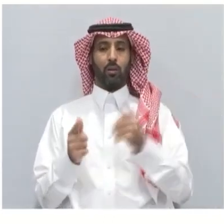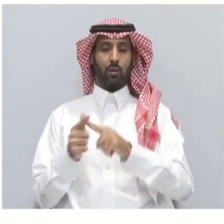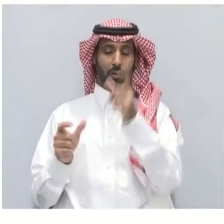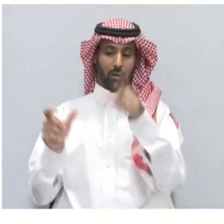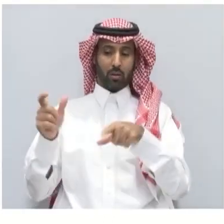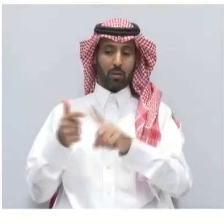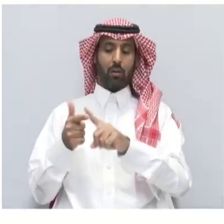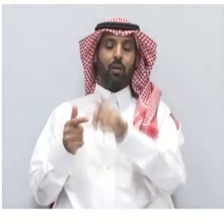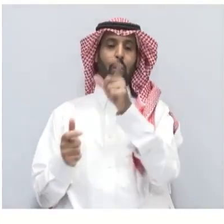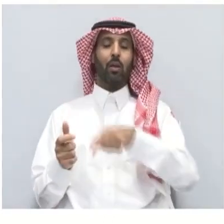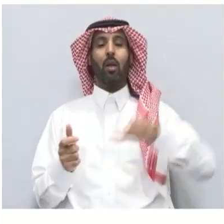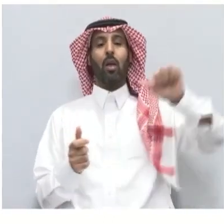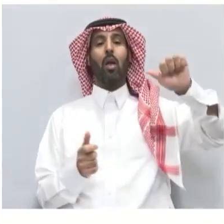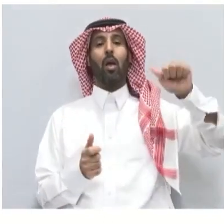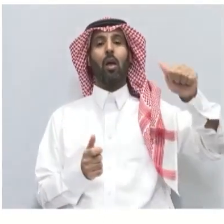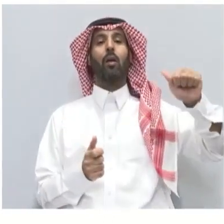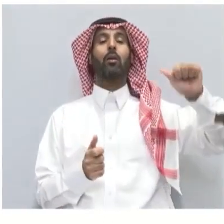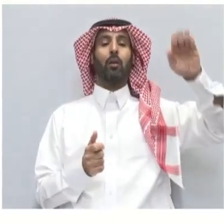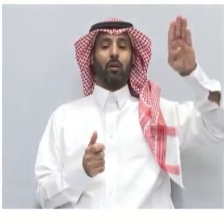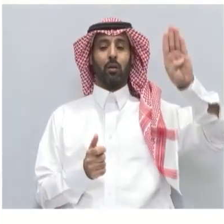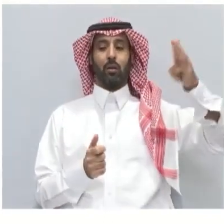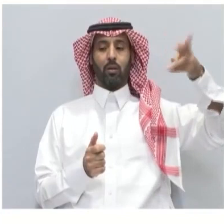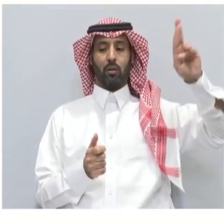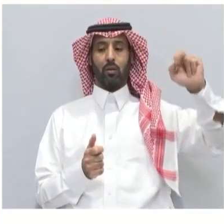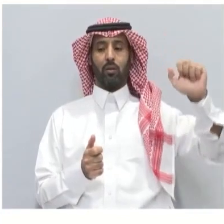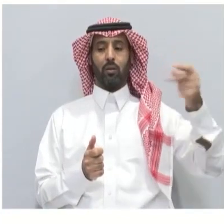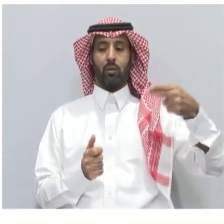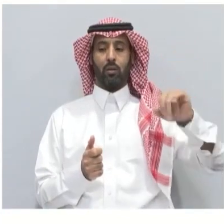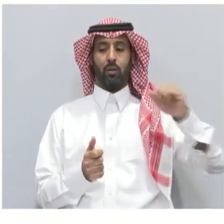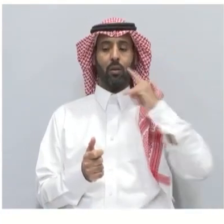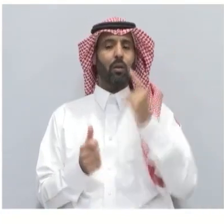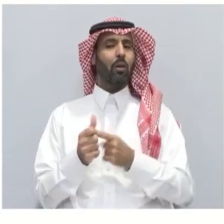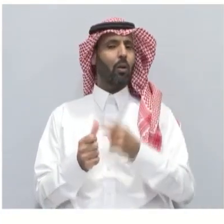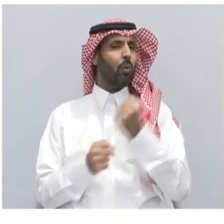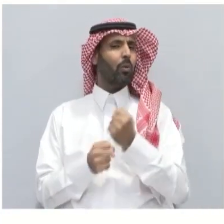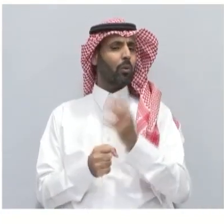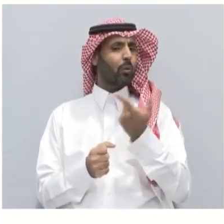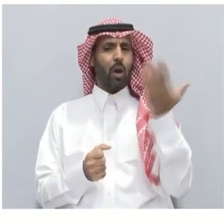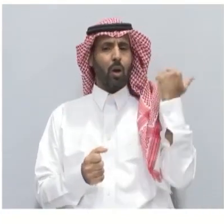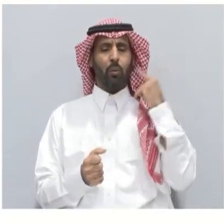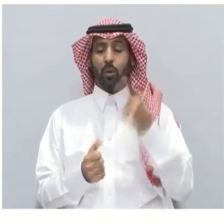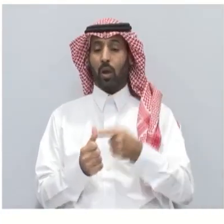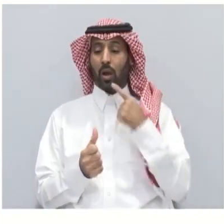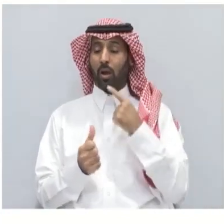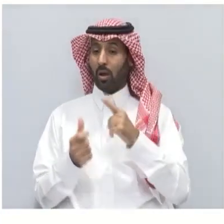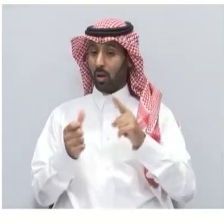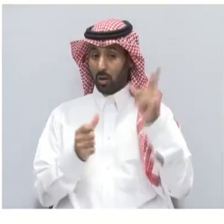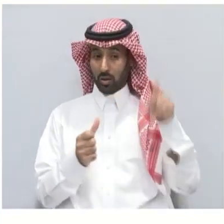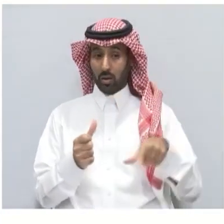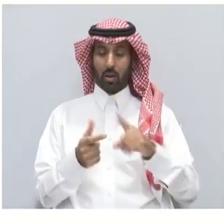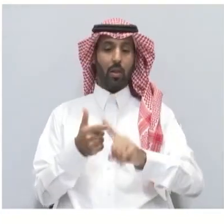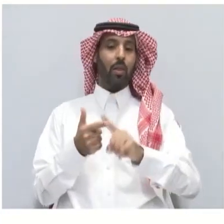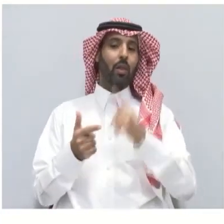night, Ibrahim? I went to a restaurant with some friends. Why? This is the